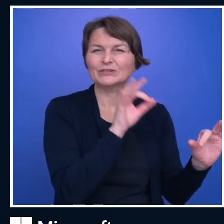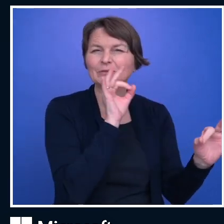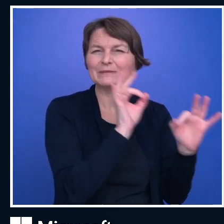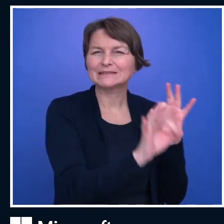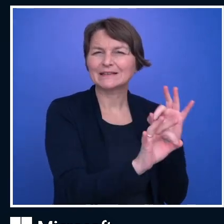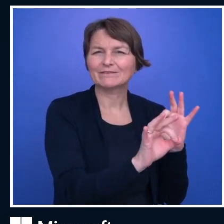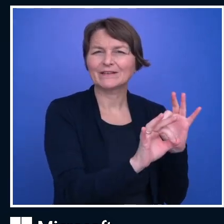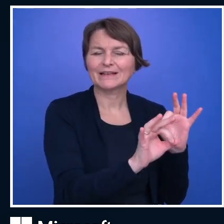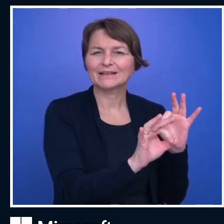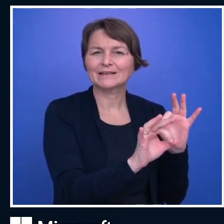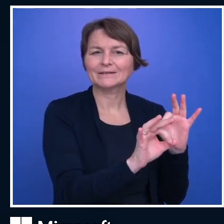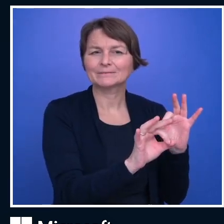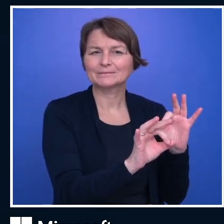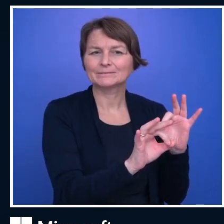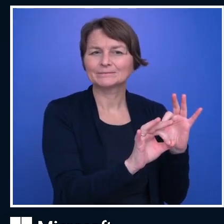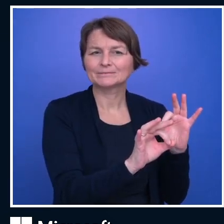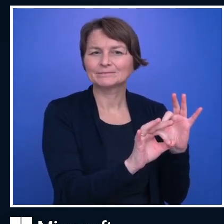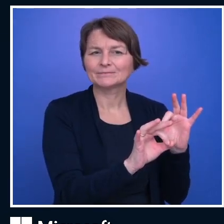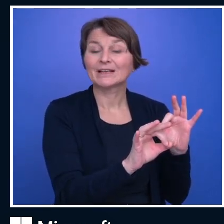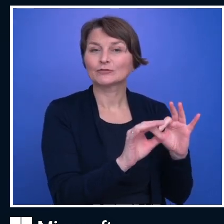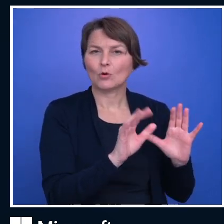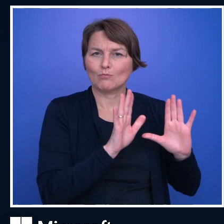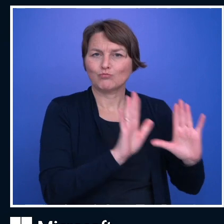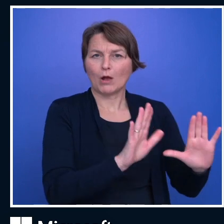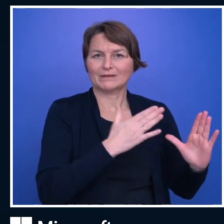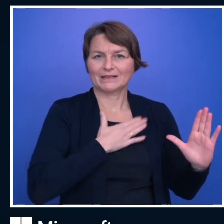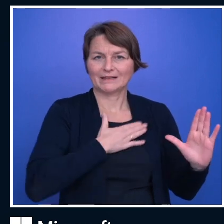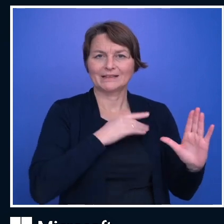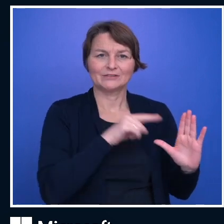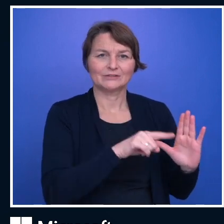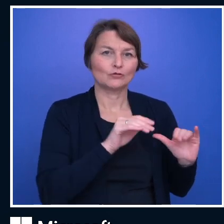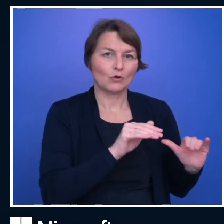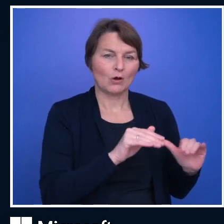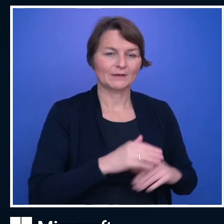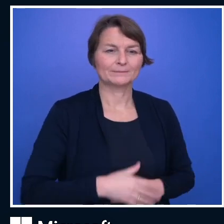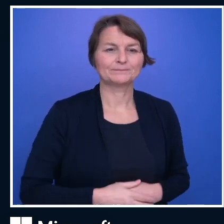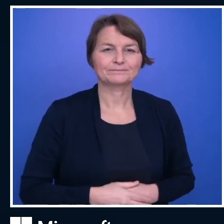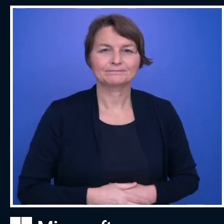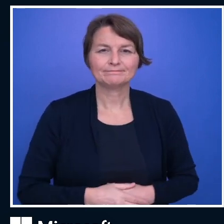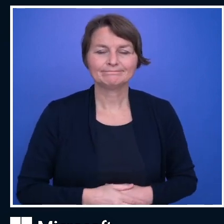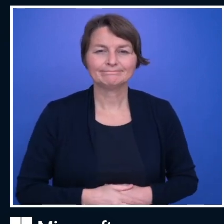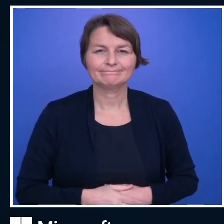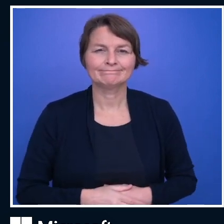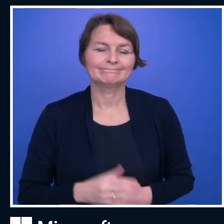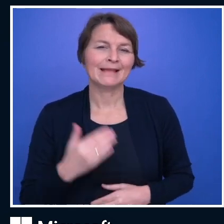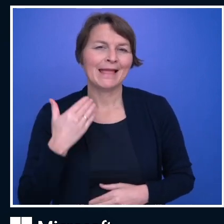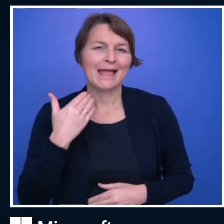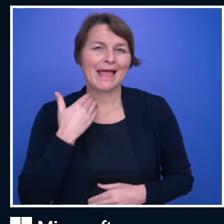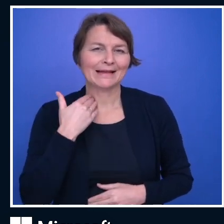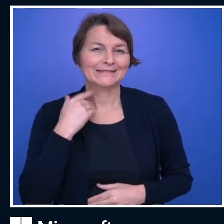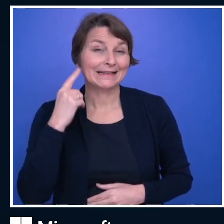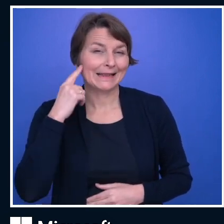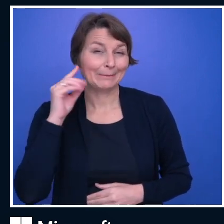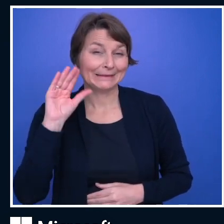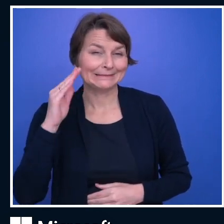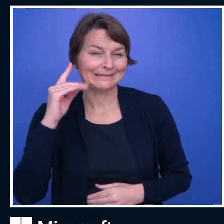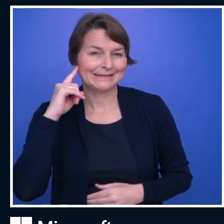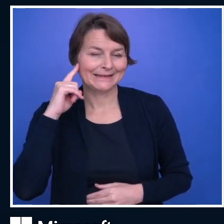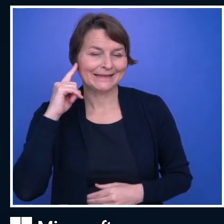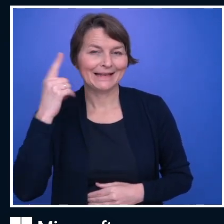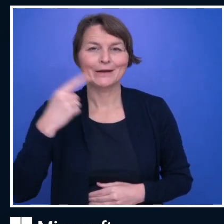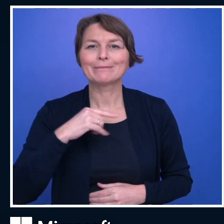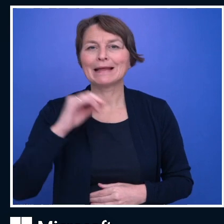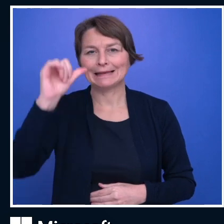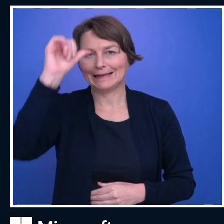a dog, like the probability of that. And in order to get the perfect sigmoid function, we use something called the